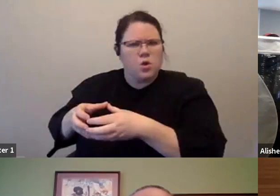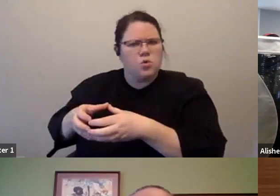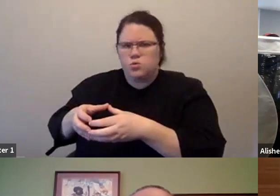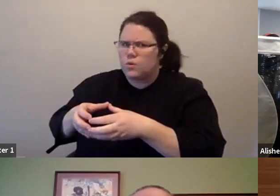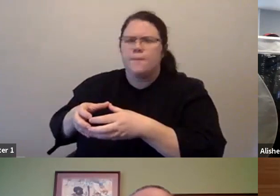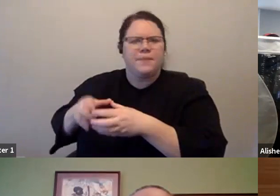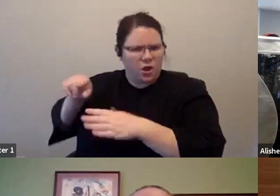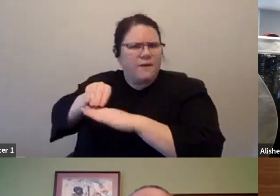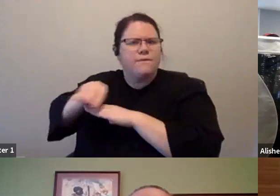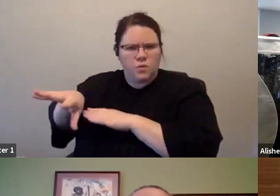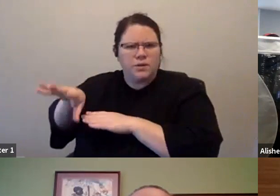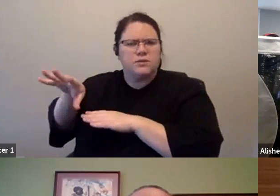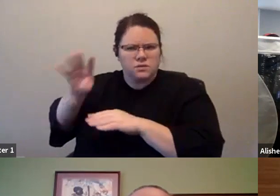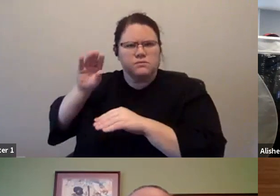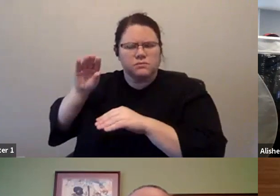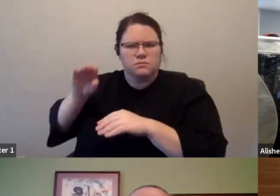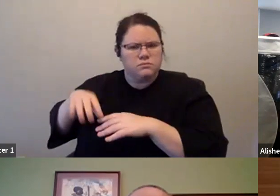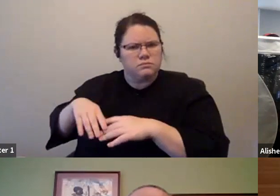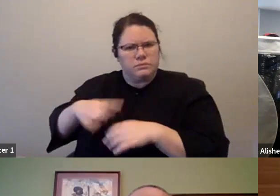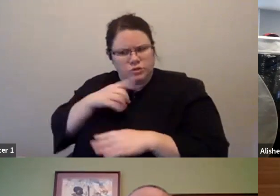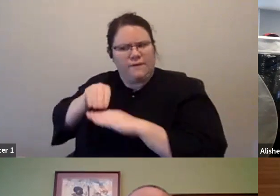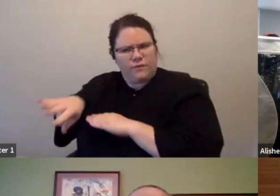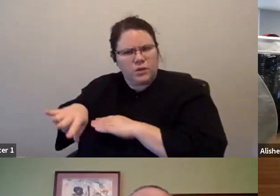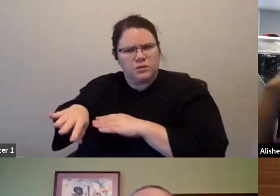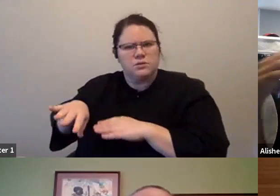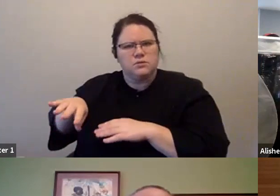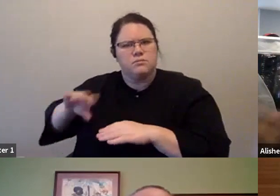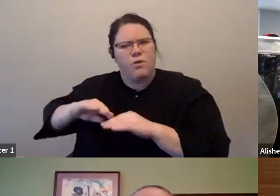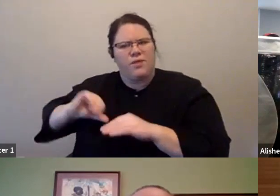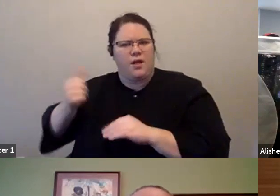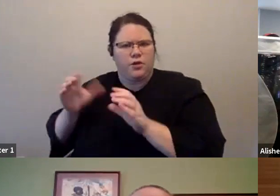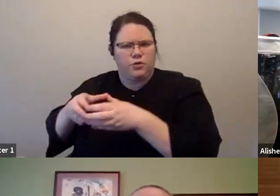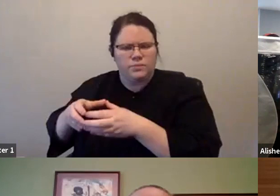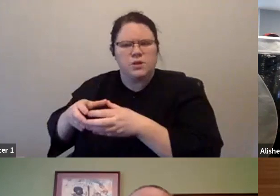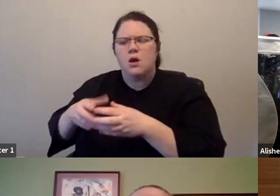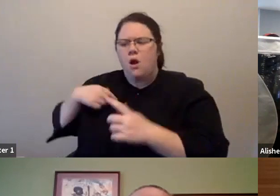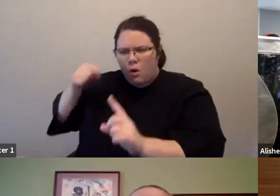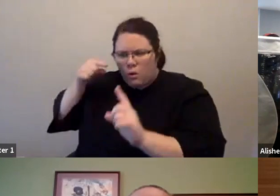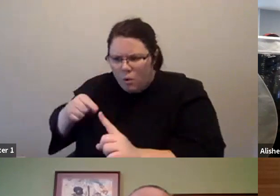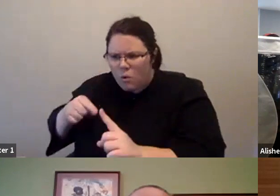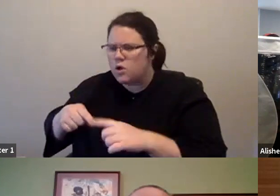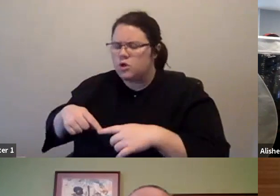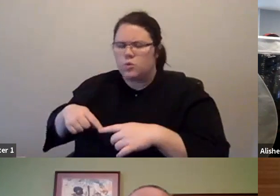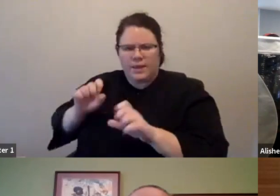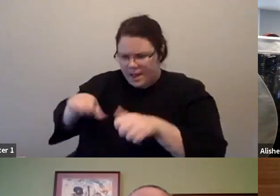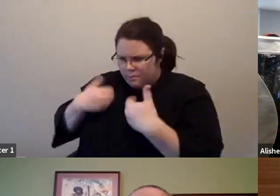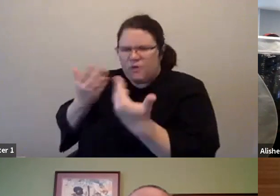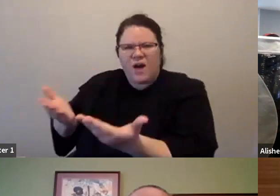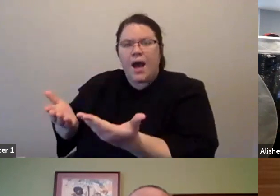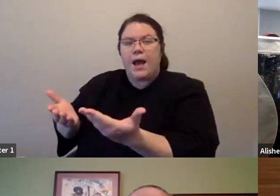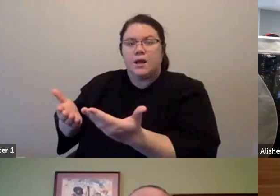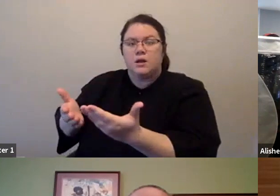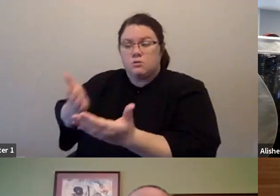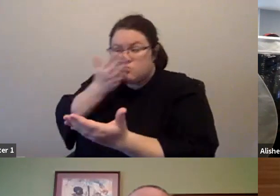others. And so we did that externally as a way to ensure that we're able to provide that competent care, but